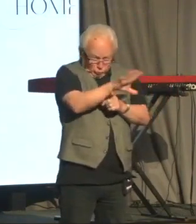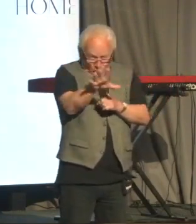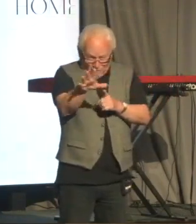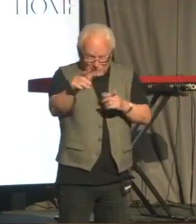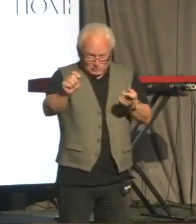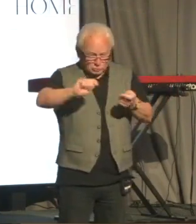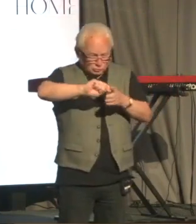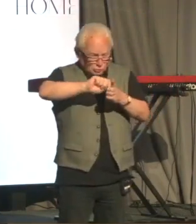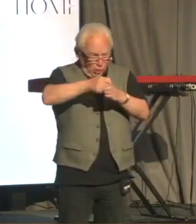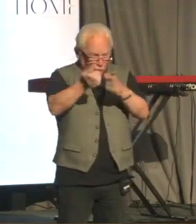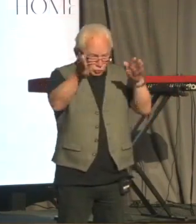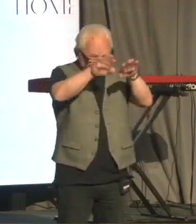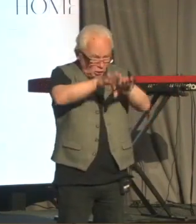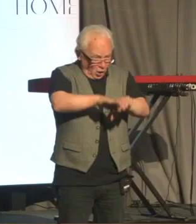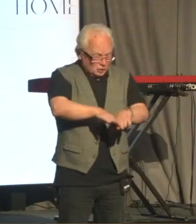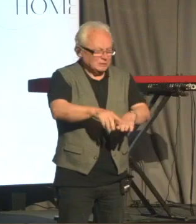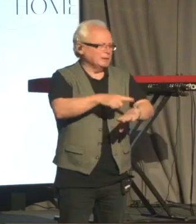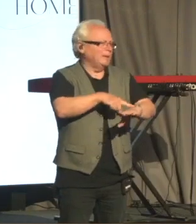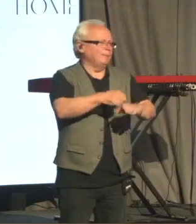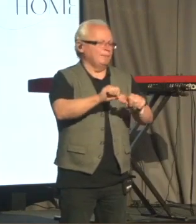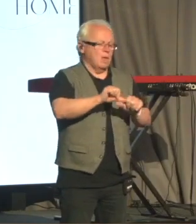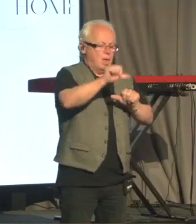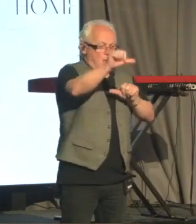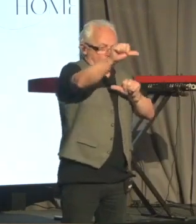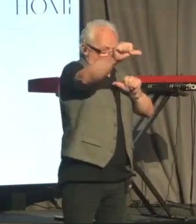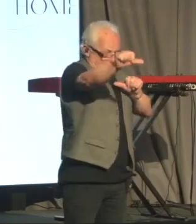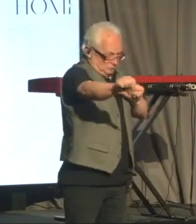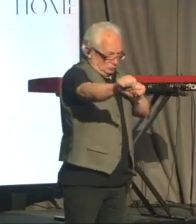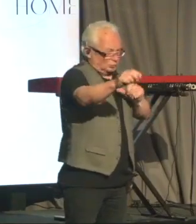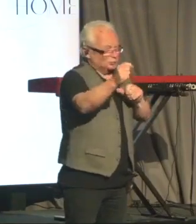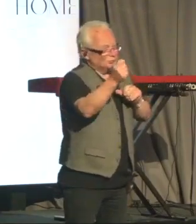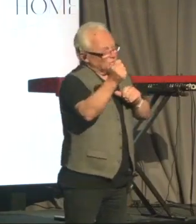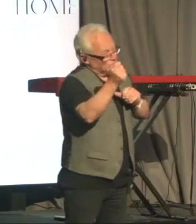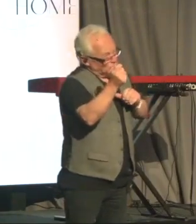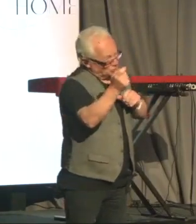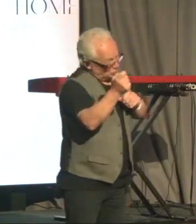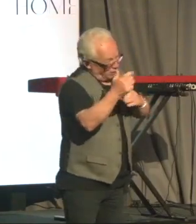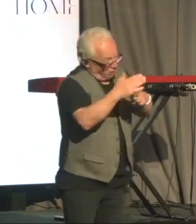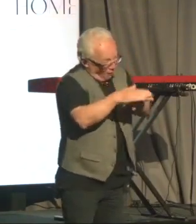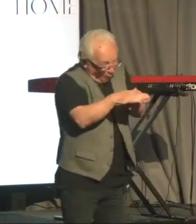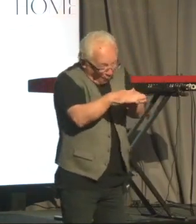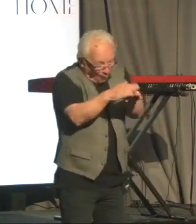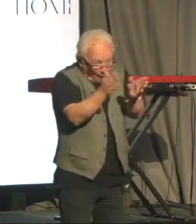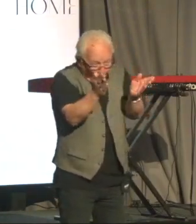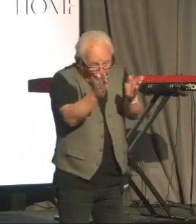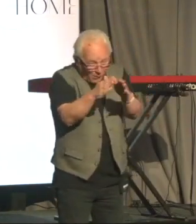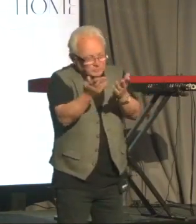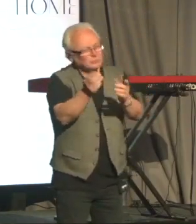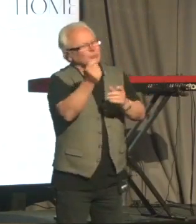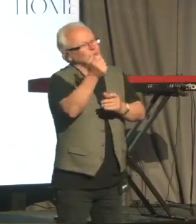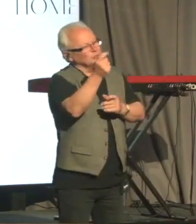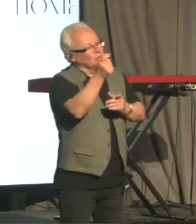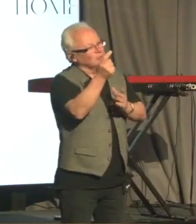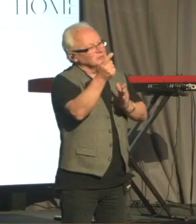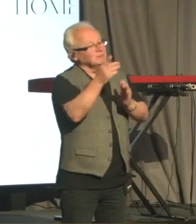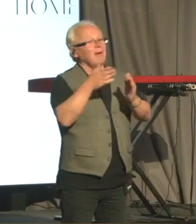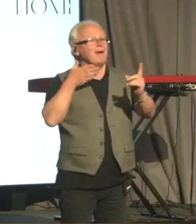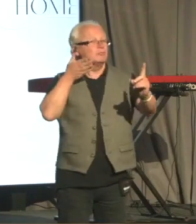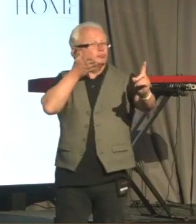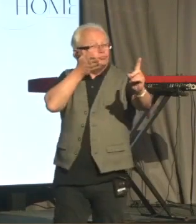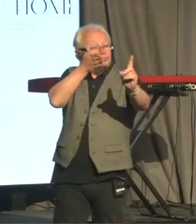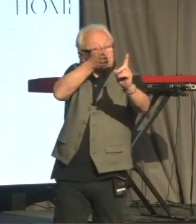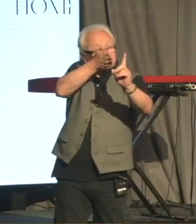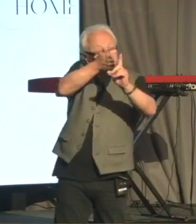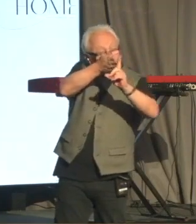season. And like, I know we're not there yet, like, it's a slow process, but we're easing out, we're heading in the